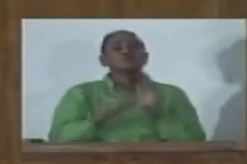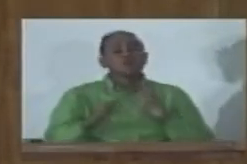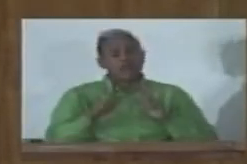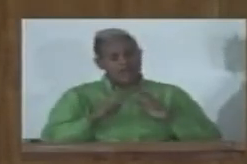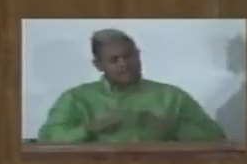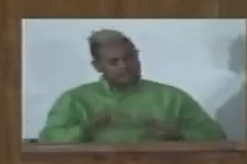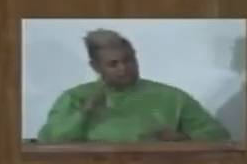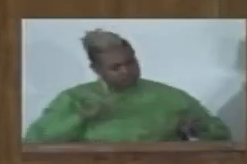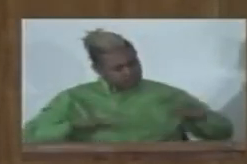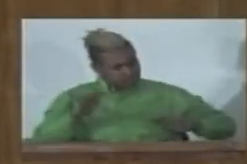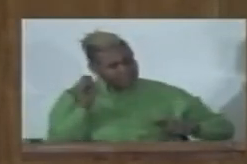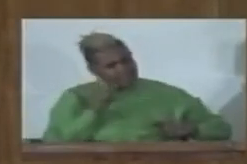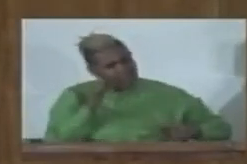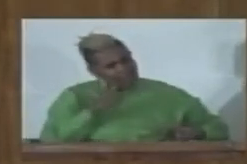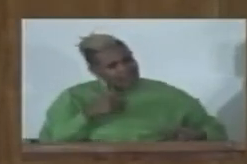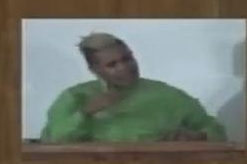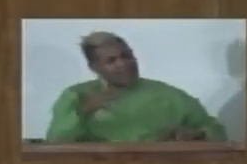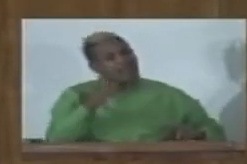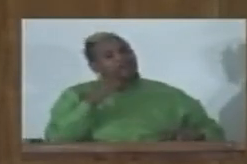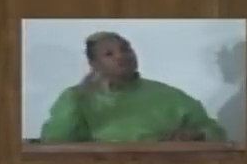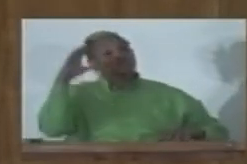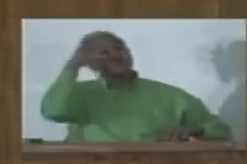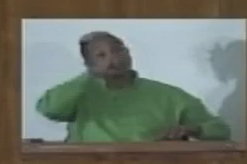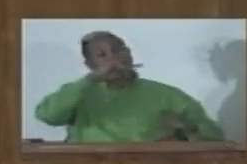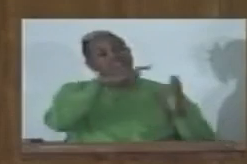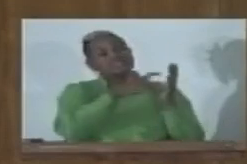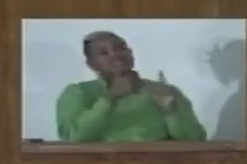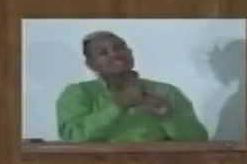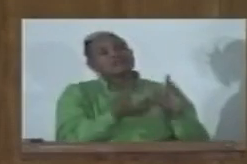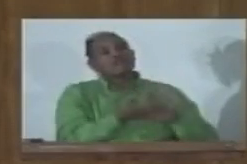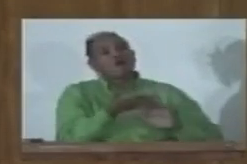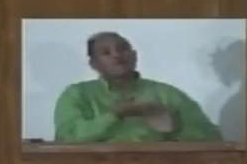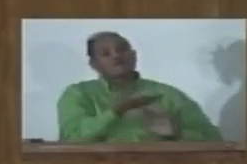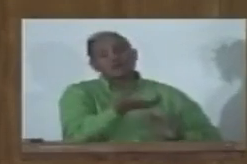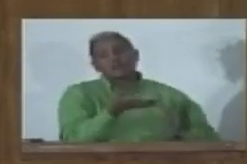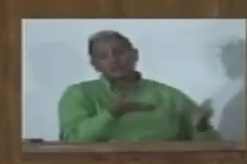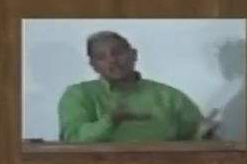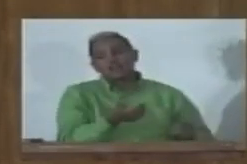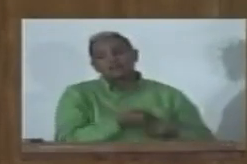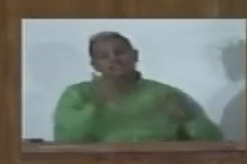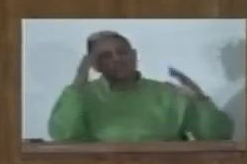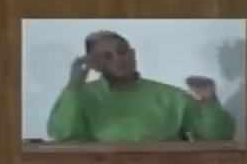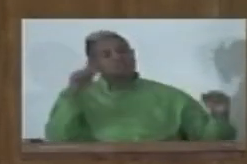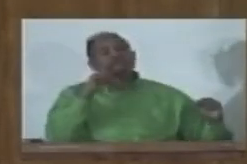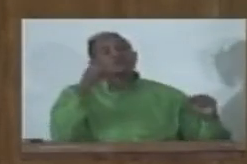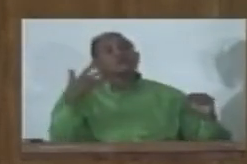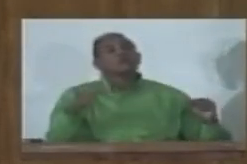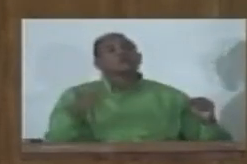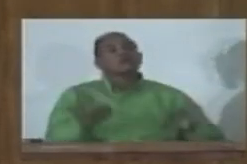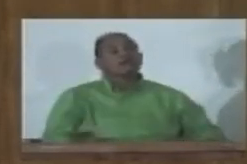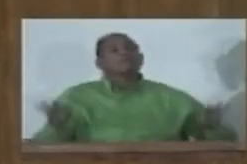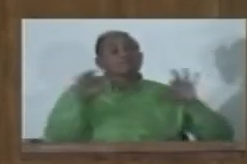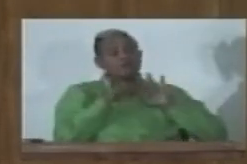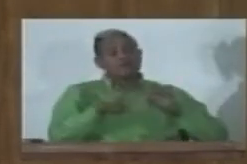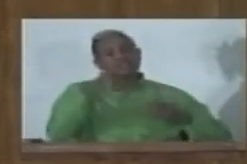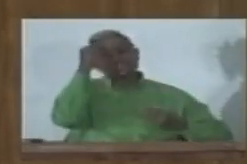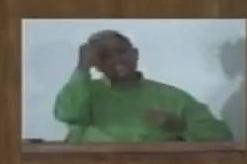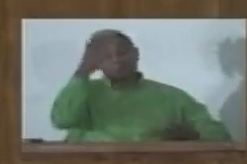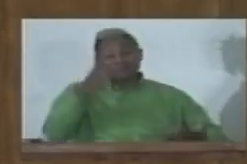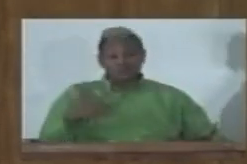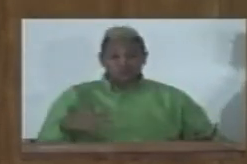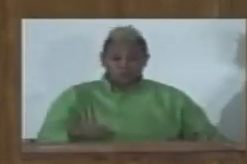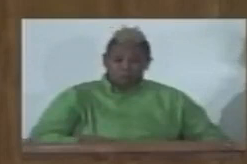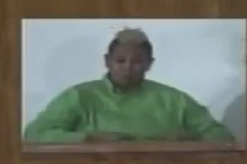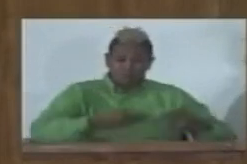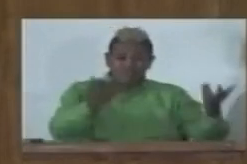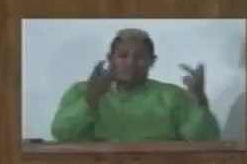a daily basis, assuming that the centers are operating? Sir President, it is important that this information is provided to the